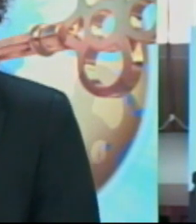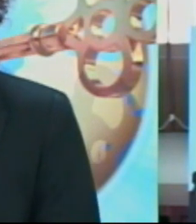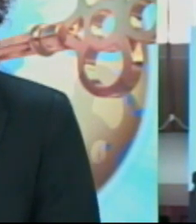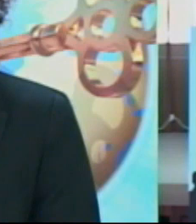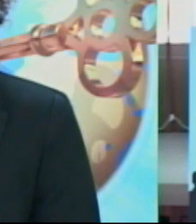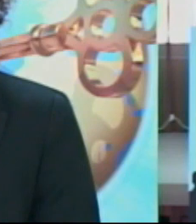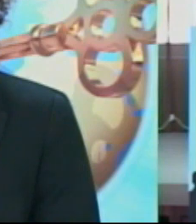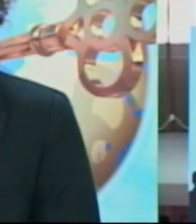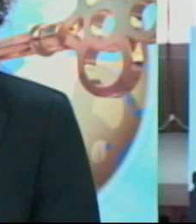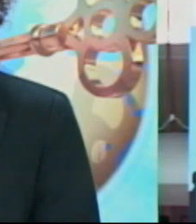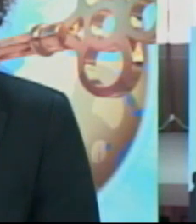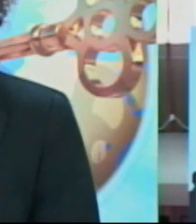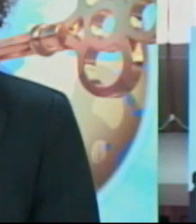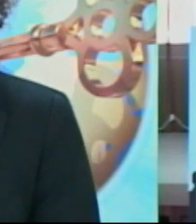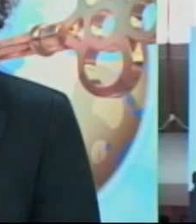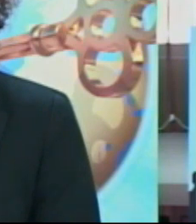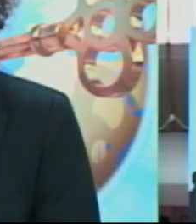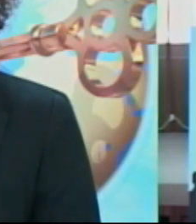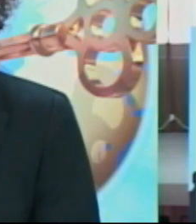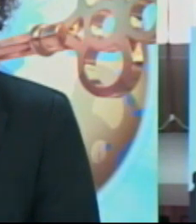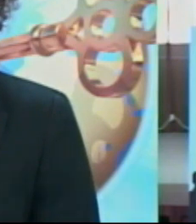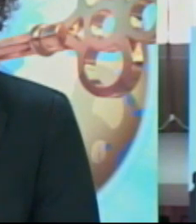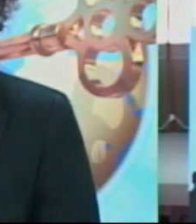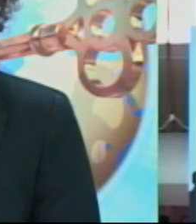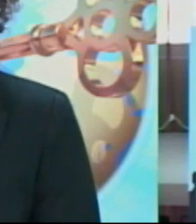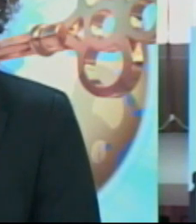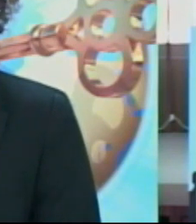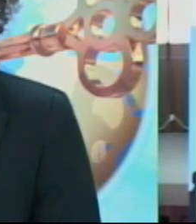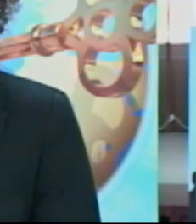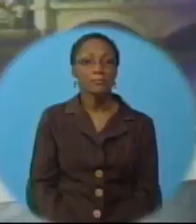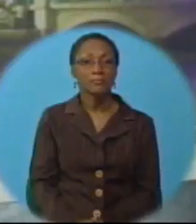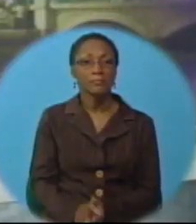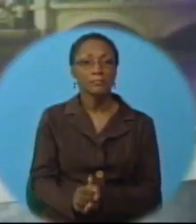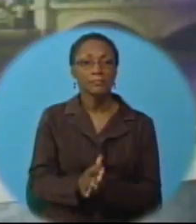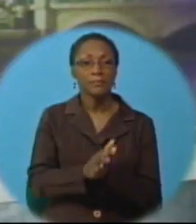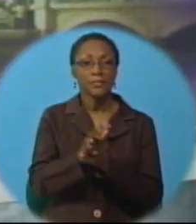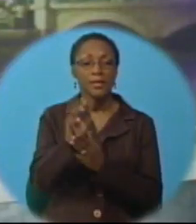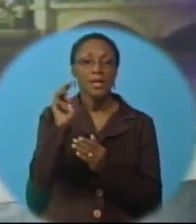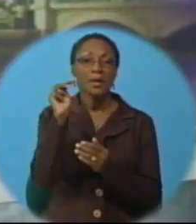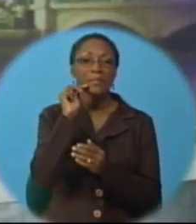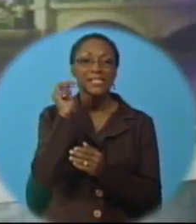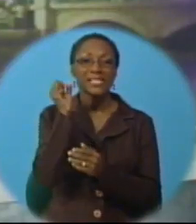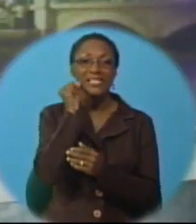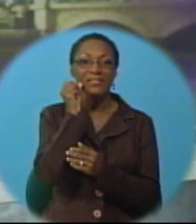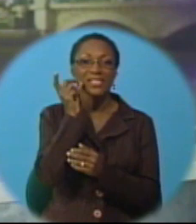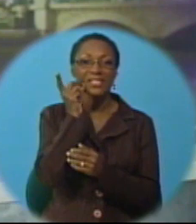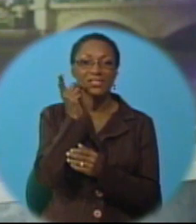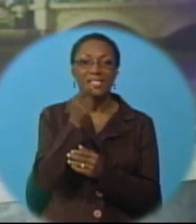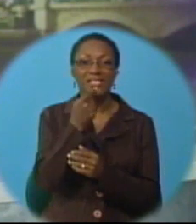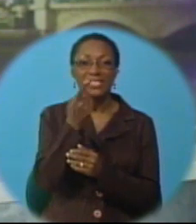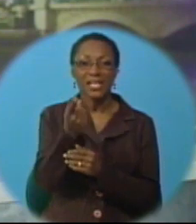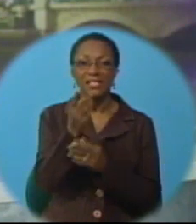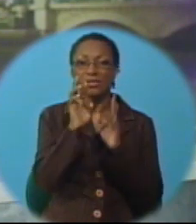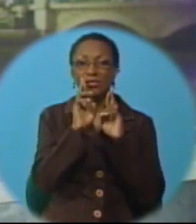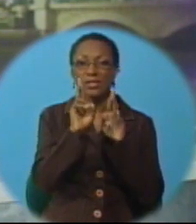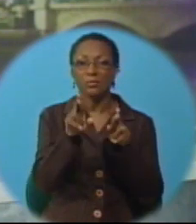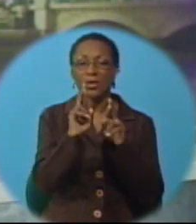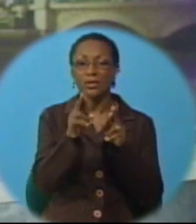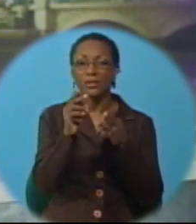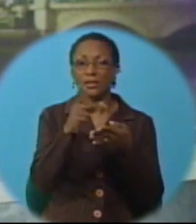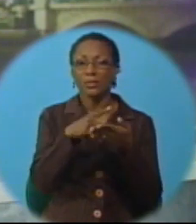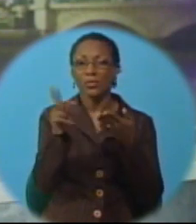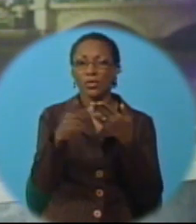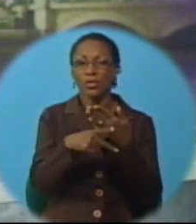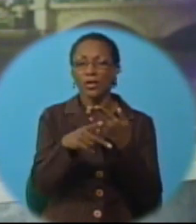a U.S. agency called HED. Well, Ms. Stevenson-Drakes says the response to the program from